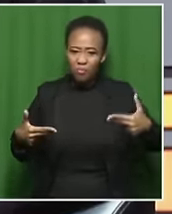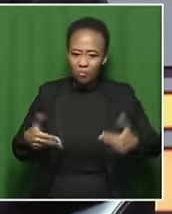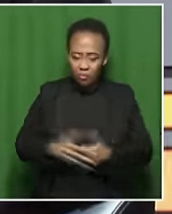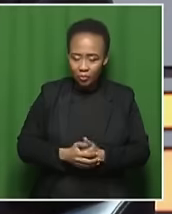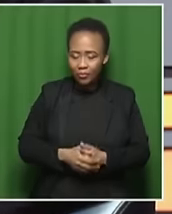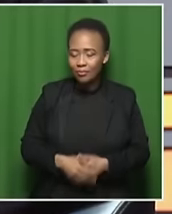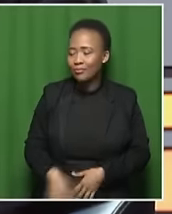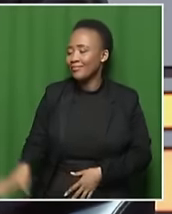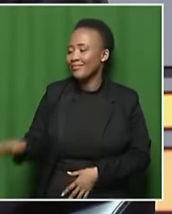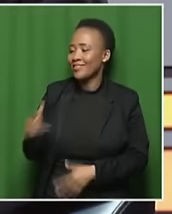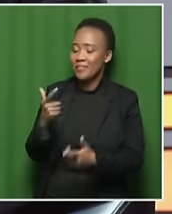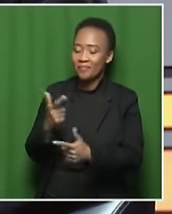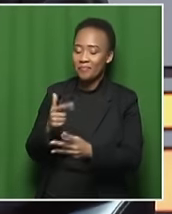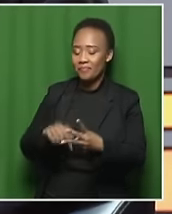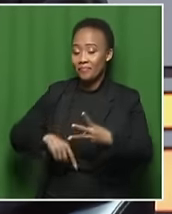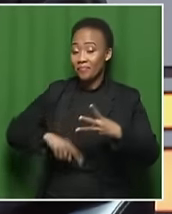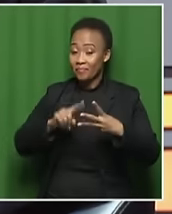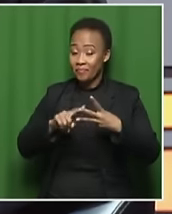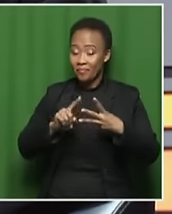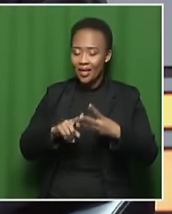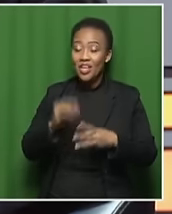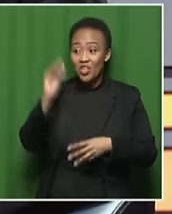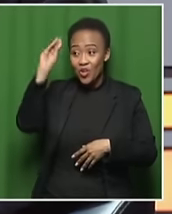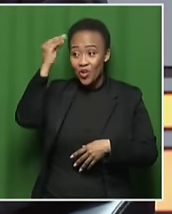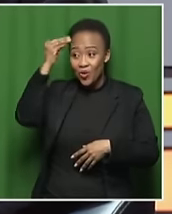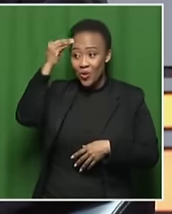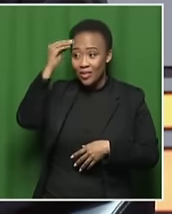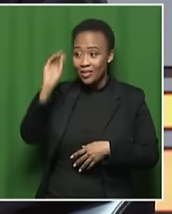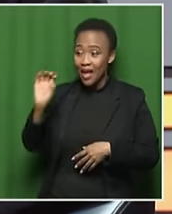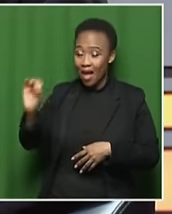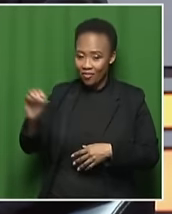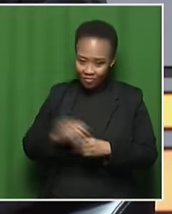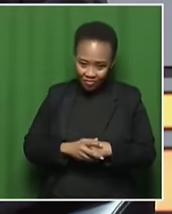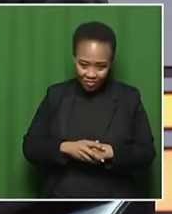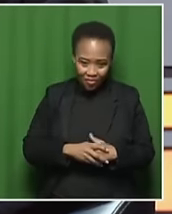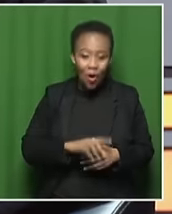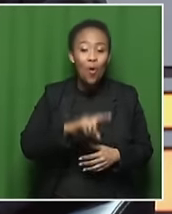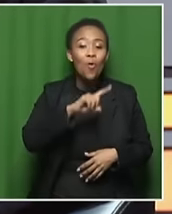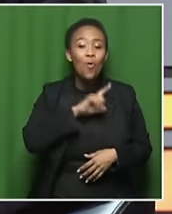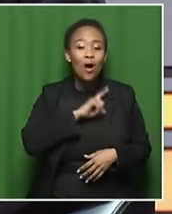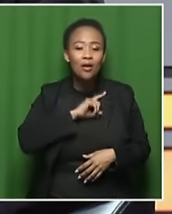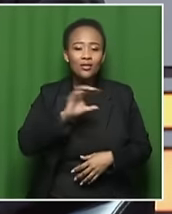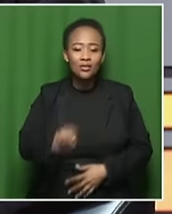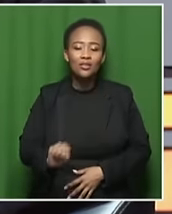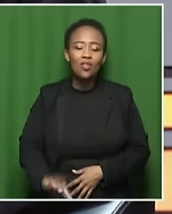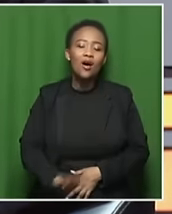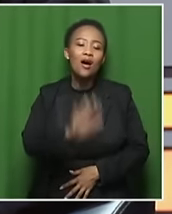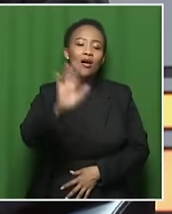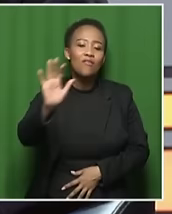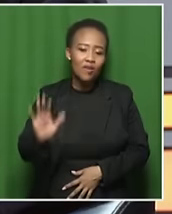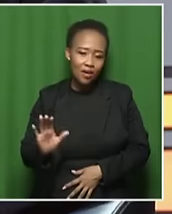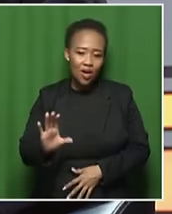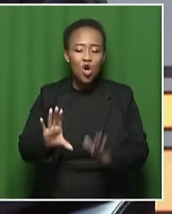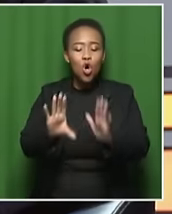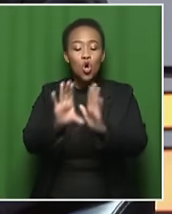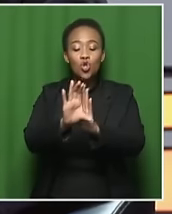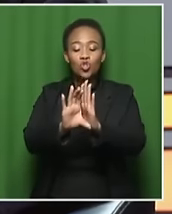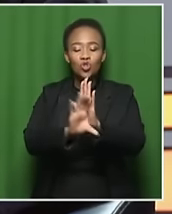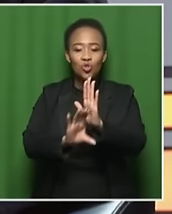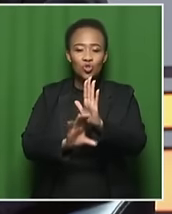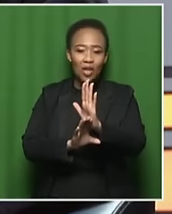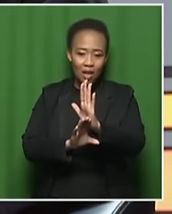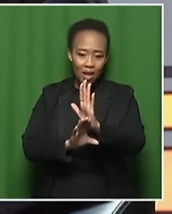It's an interesting observation. Because South Africa is a constitutional republic, governed by the Constitution